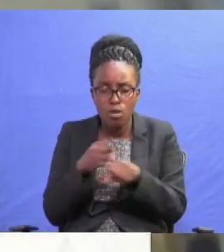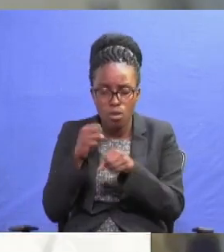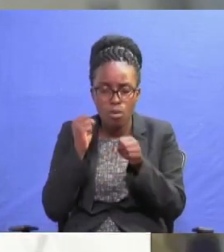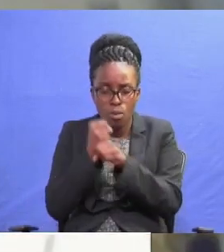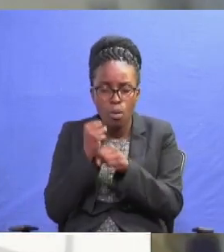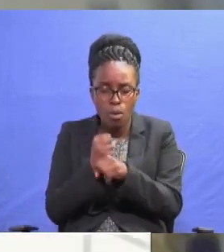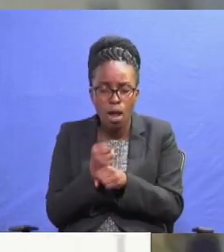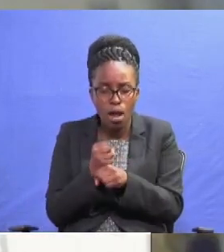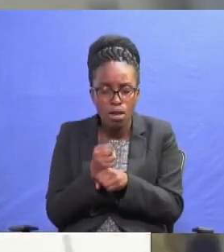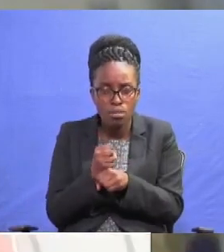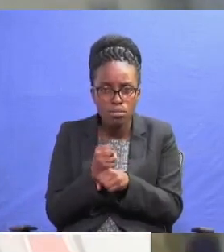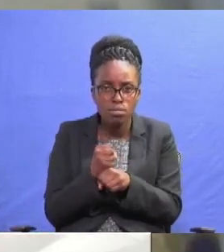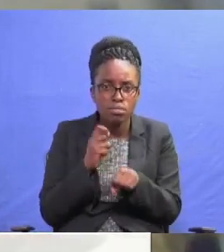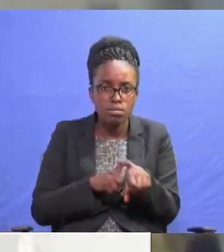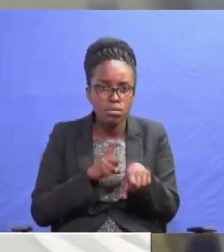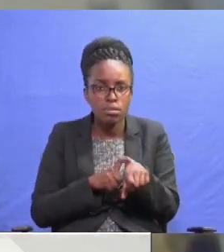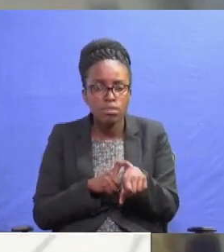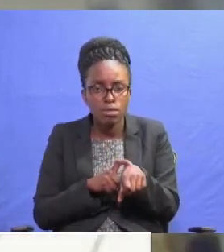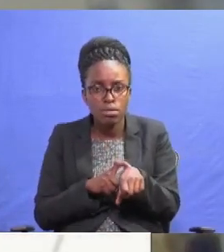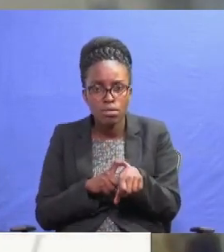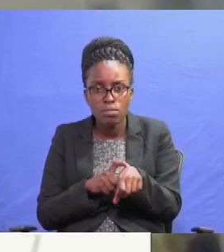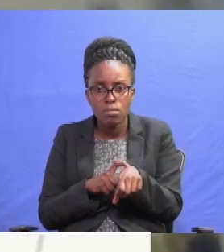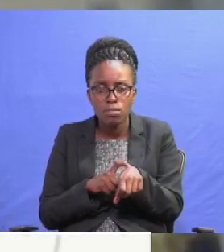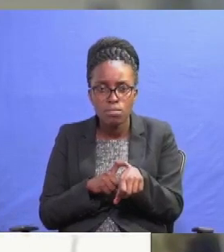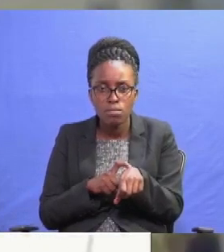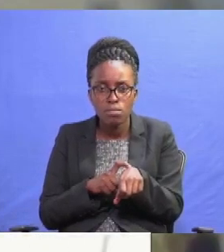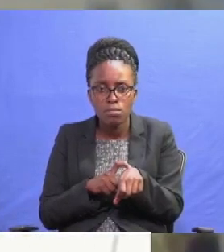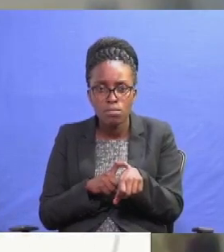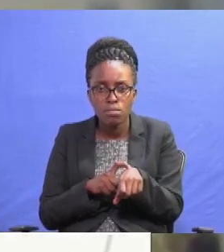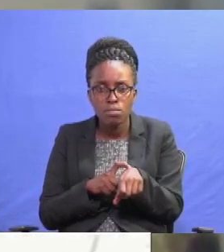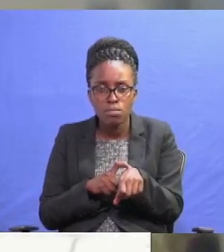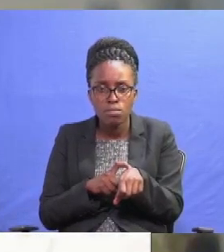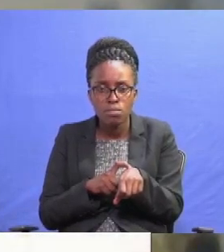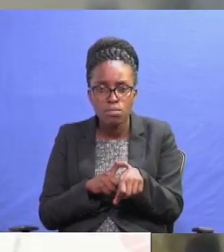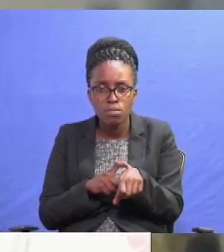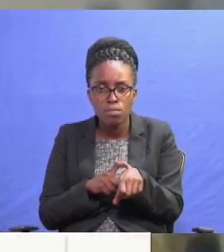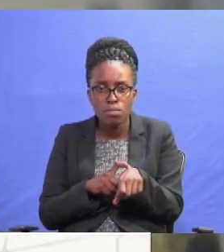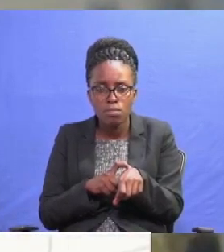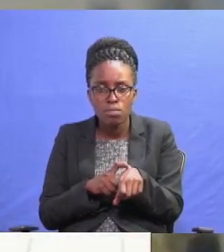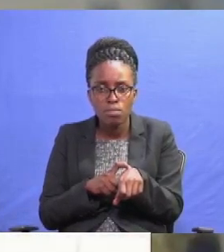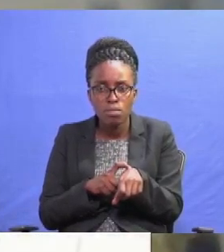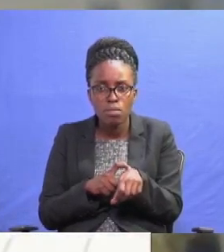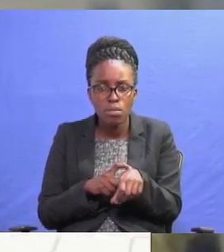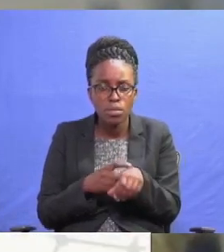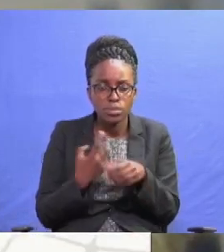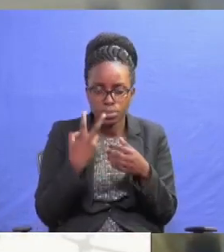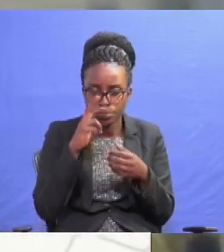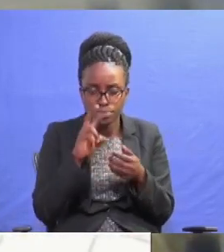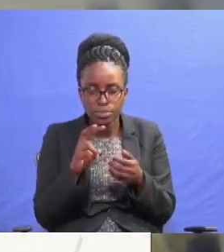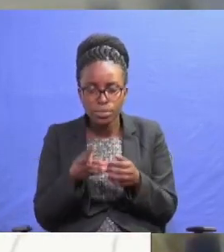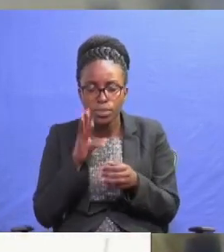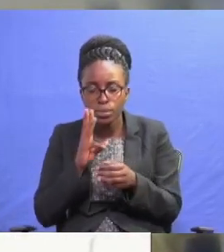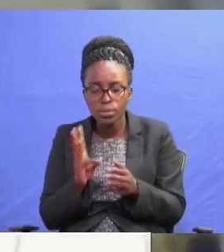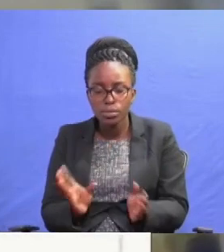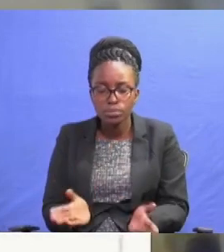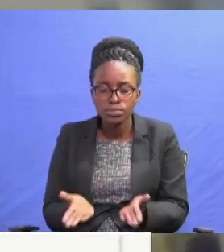within a certain management institutions. And those management institutions can be, of course, the existing one, NEMA, Water Resource